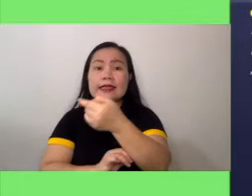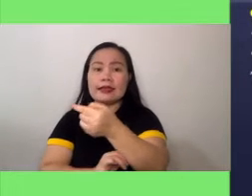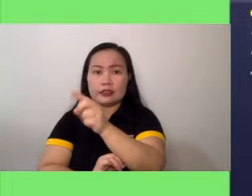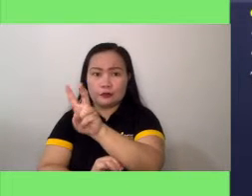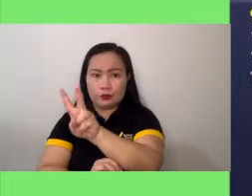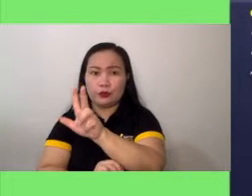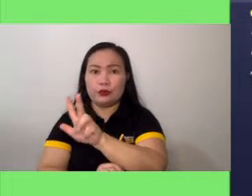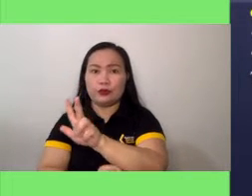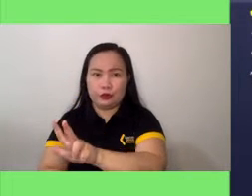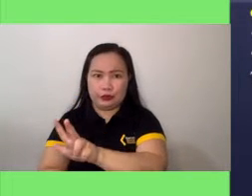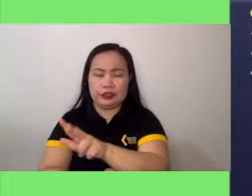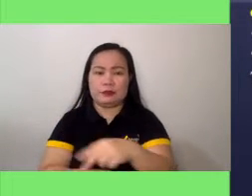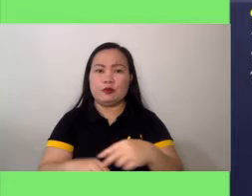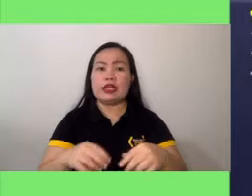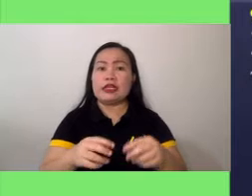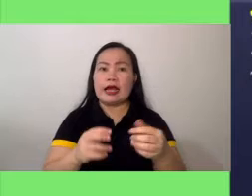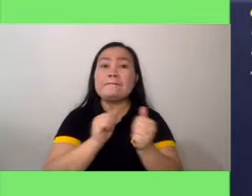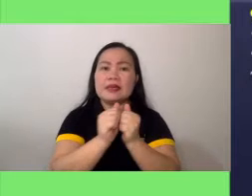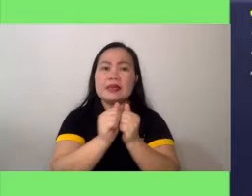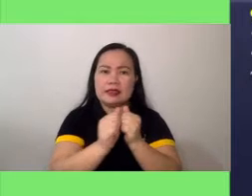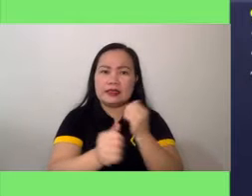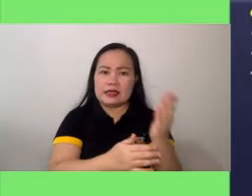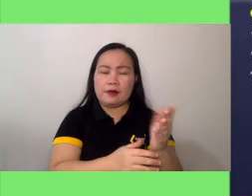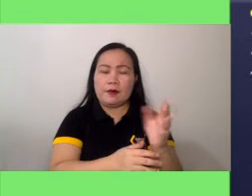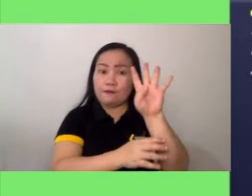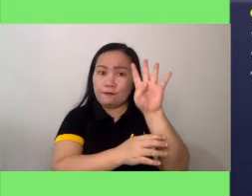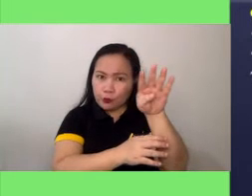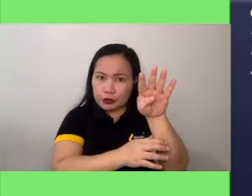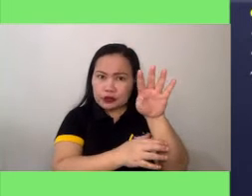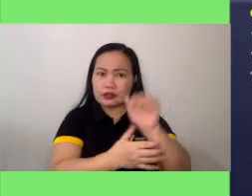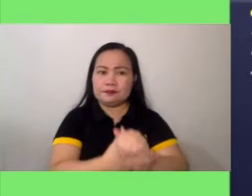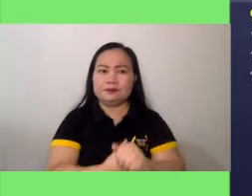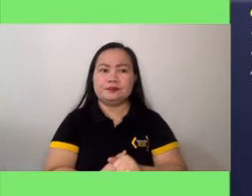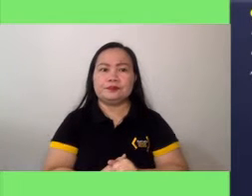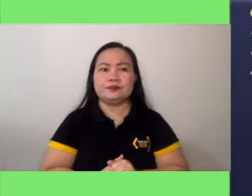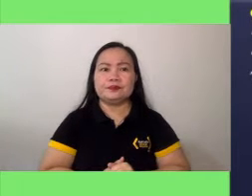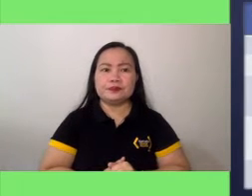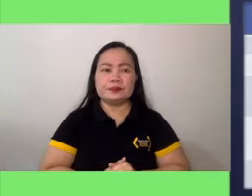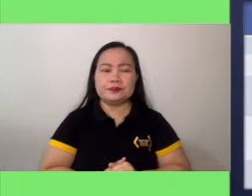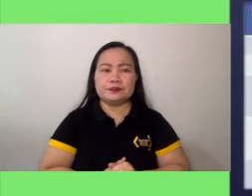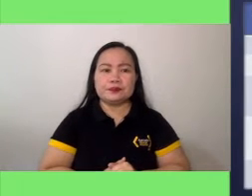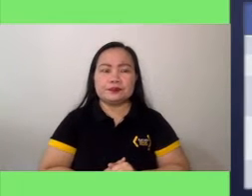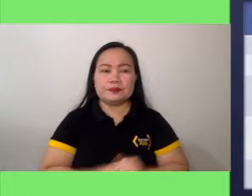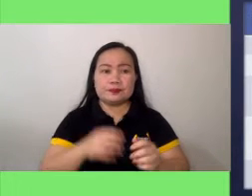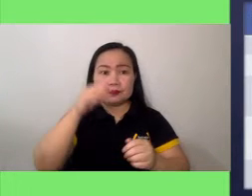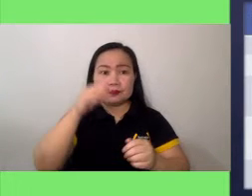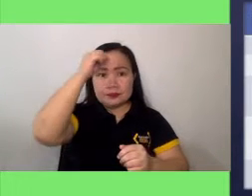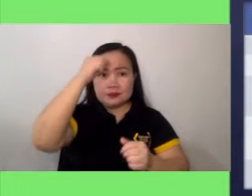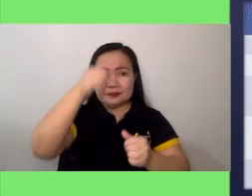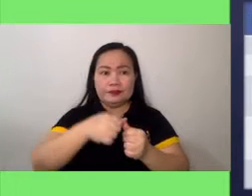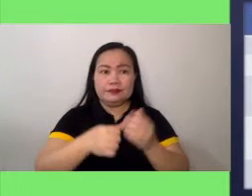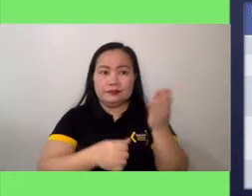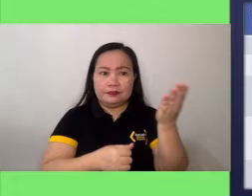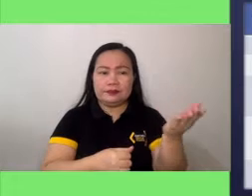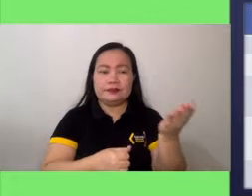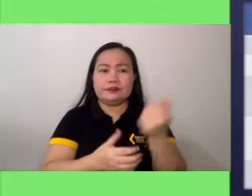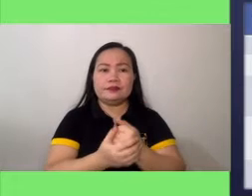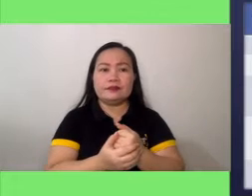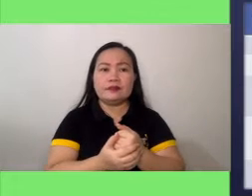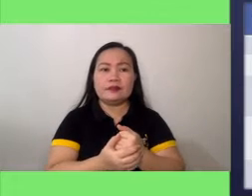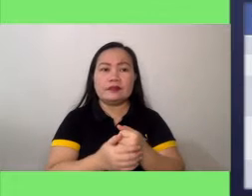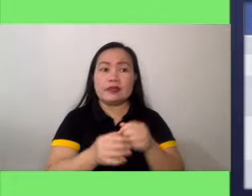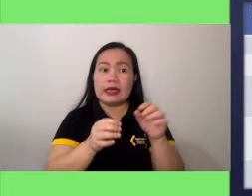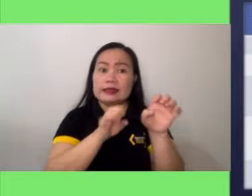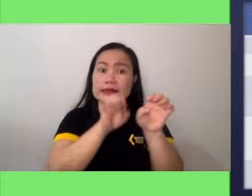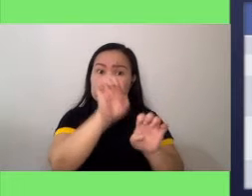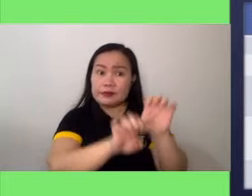2/3 by itself. Okay? So, yun po ang ibig sabihin nito. Okay. So, recall natin. Evaluate